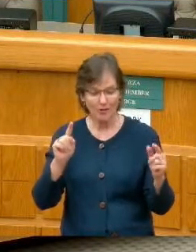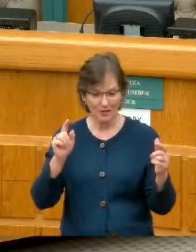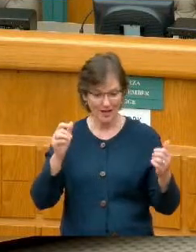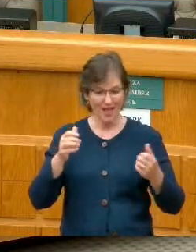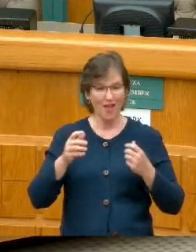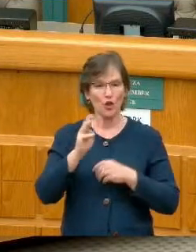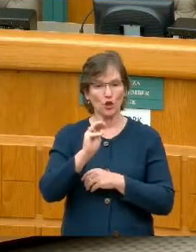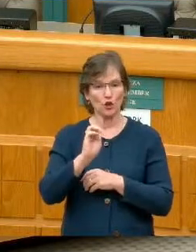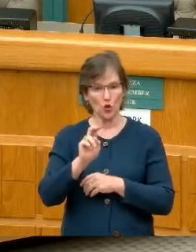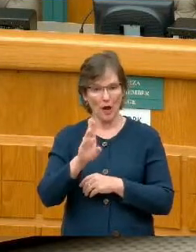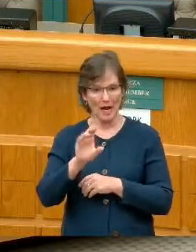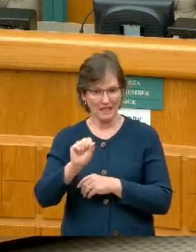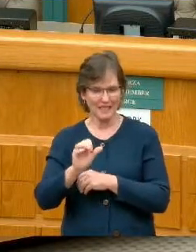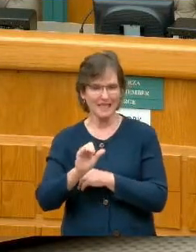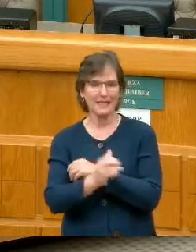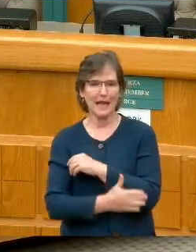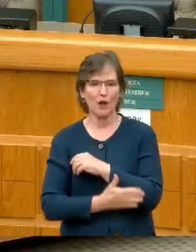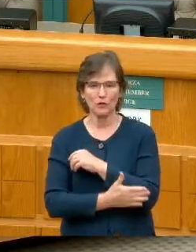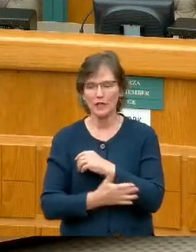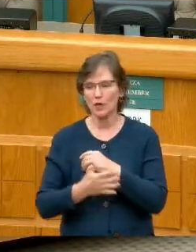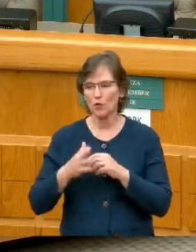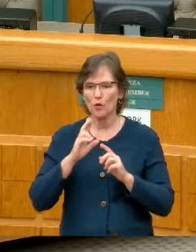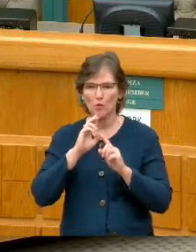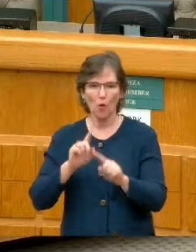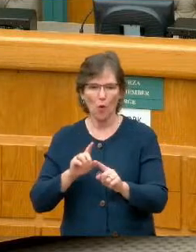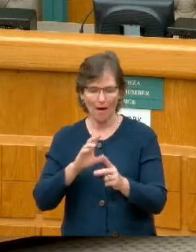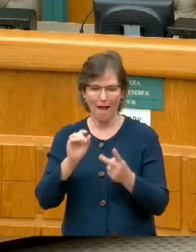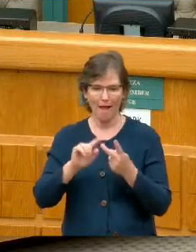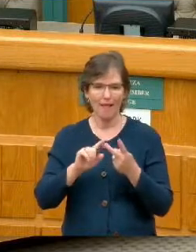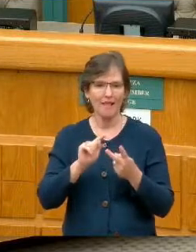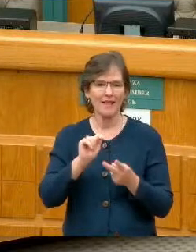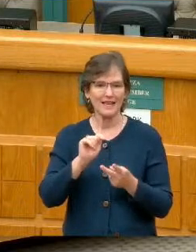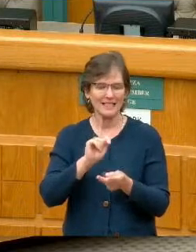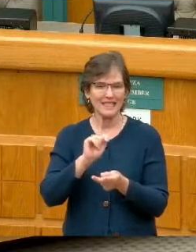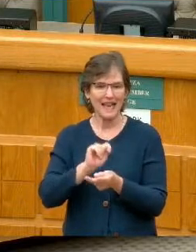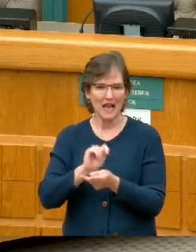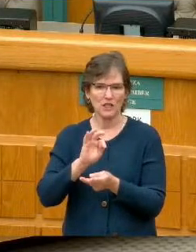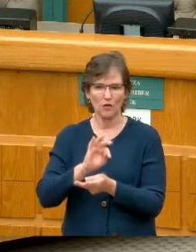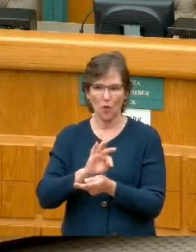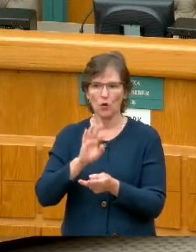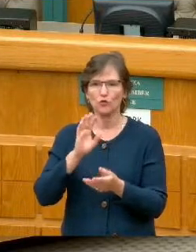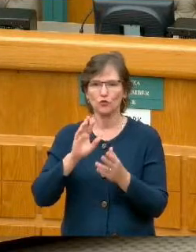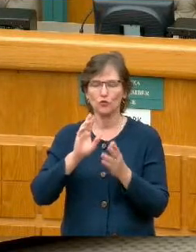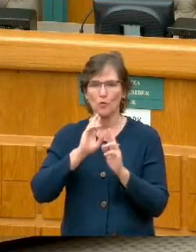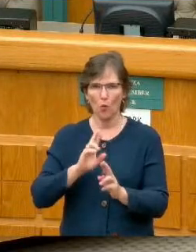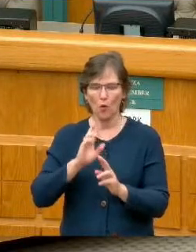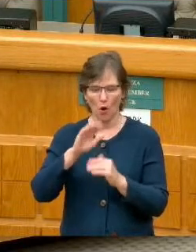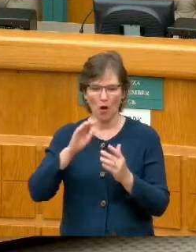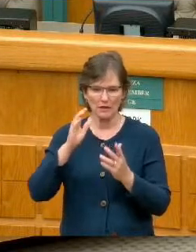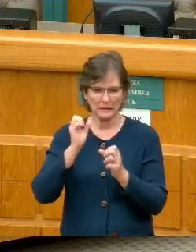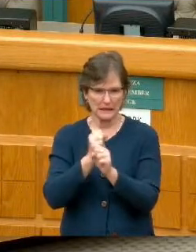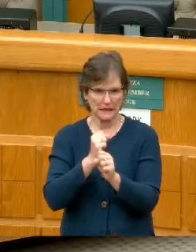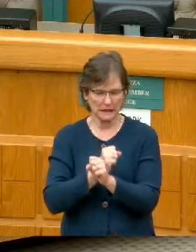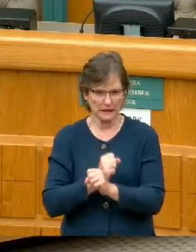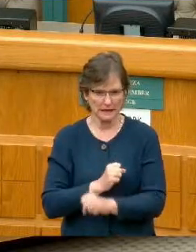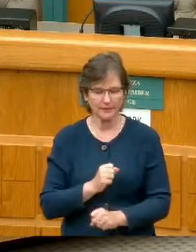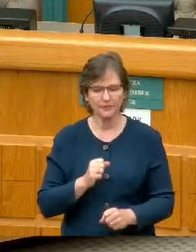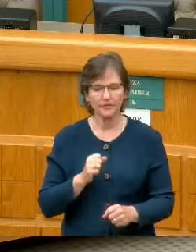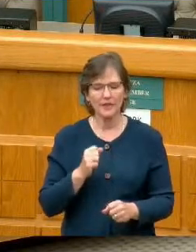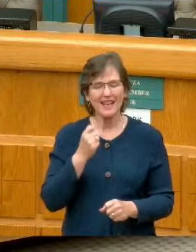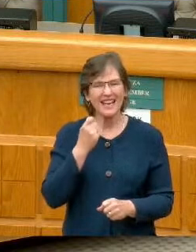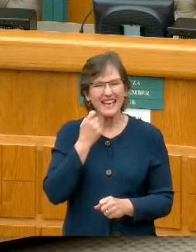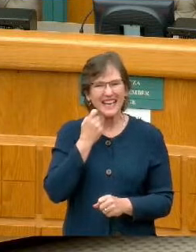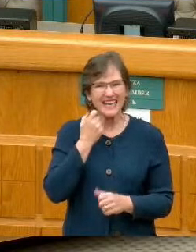task force report for this week. Before I get started, we found out late today that the governor issued an